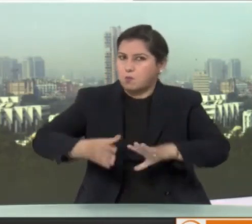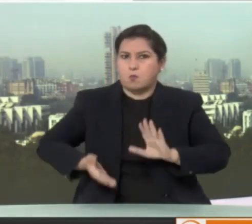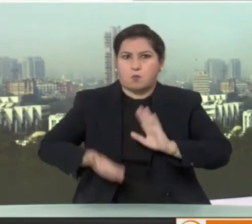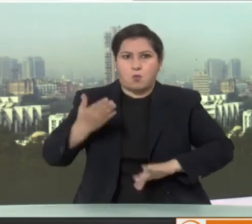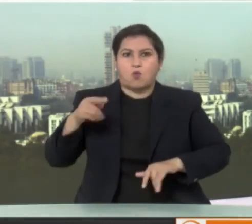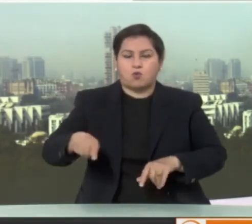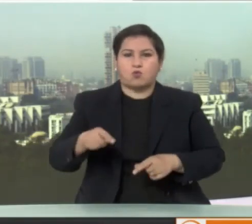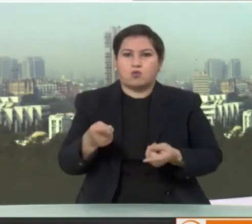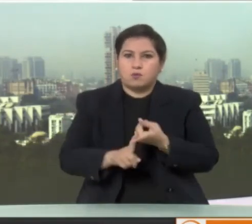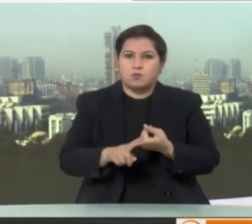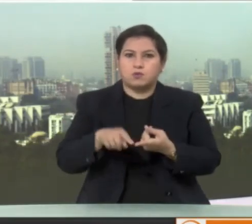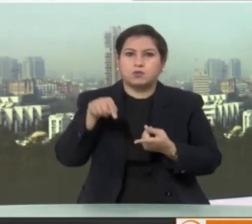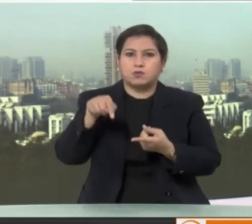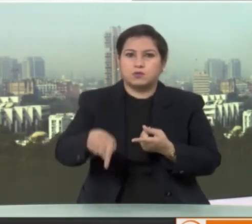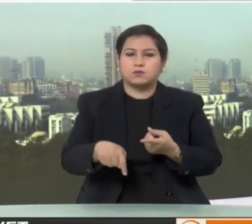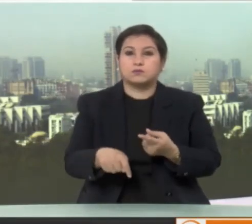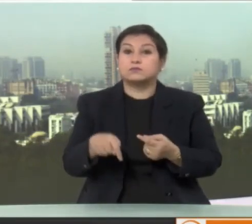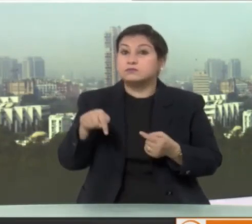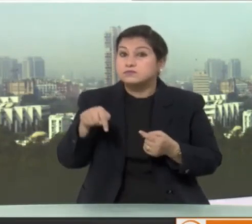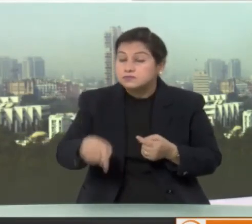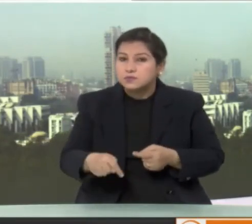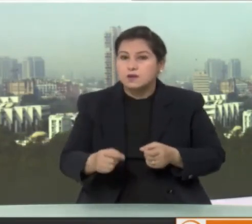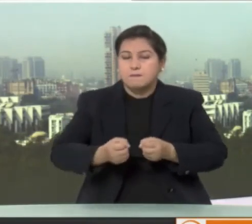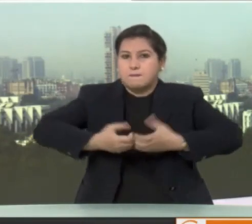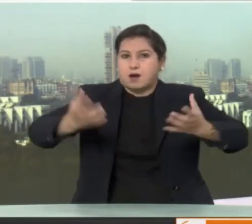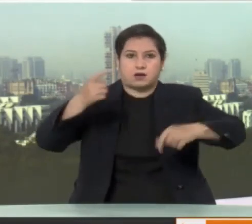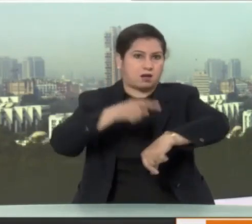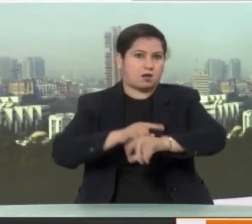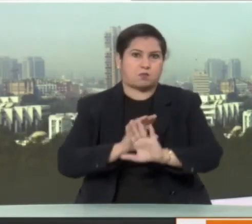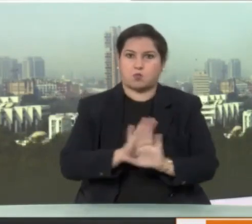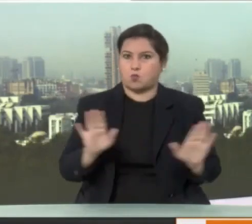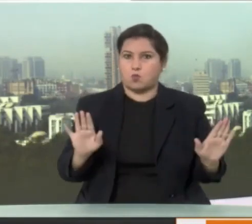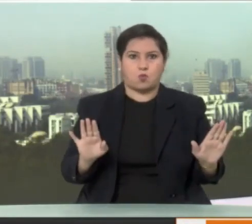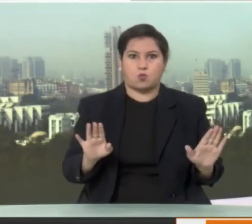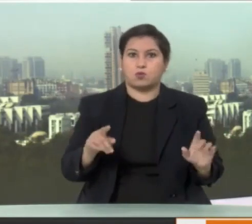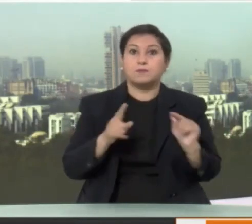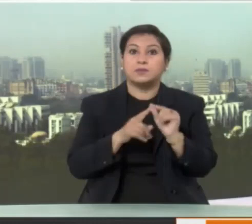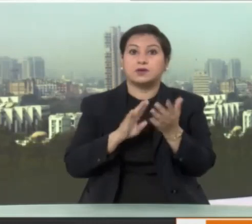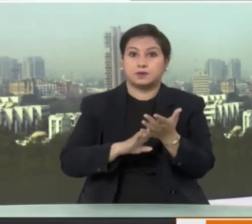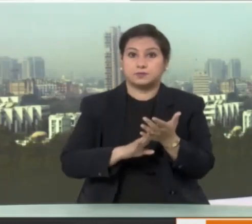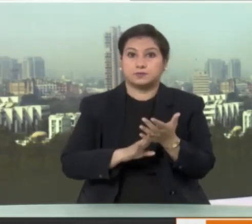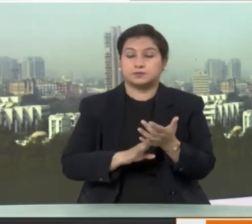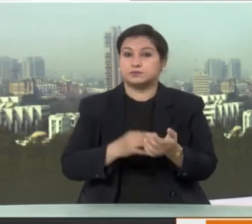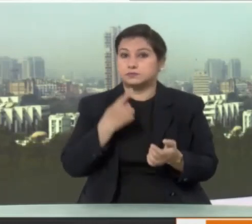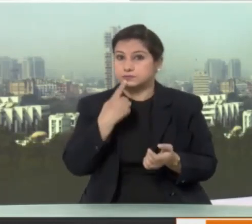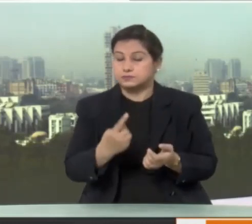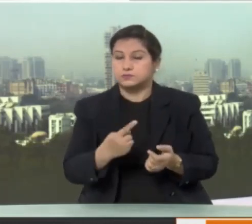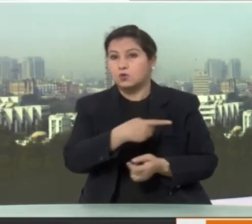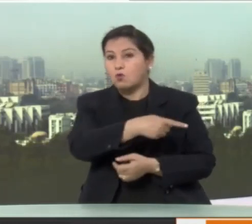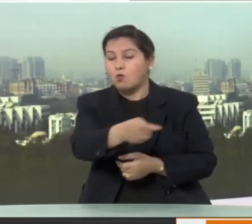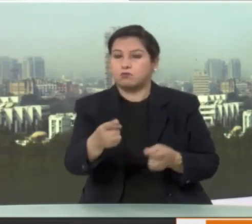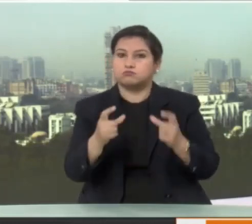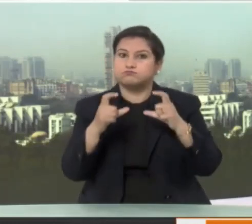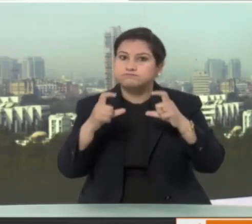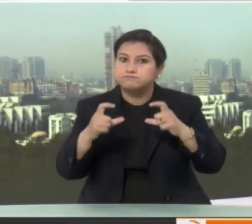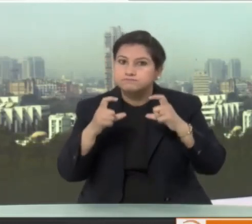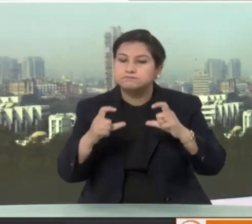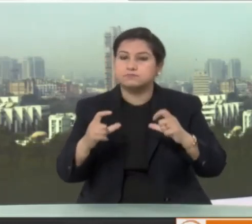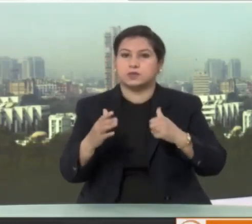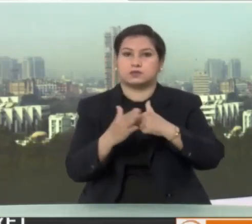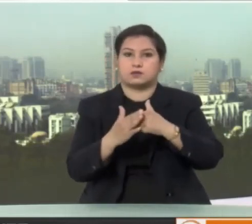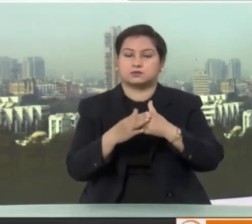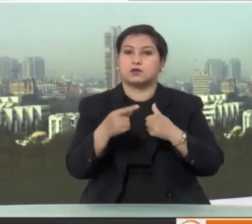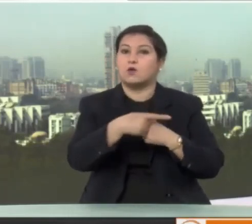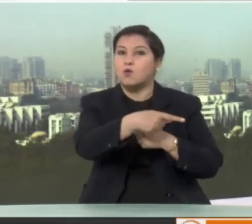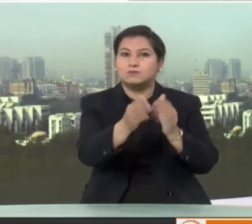COVID-19 emergency behind. But it is not party time yet. Prime Minister Conte warned on Thursday. Making an